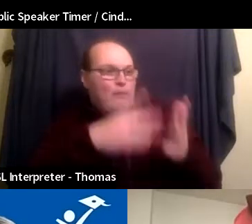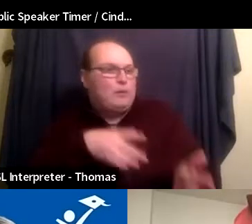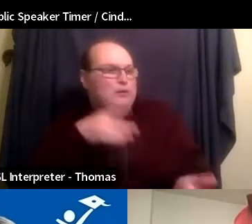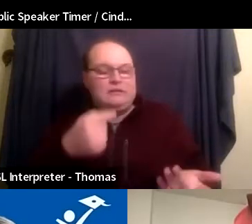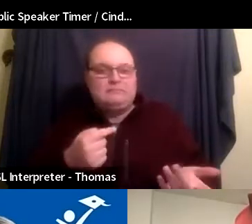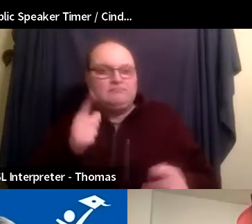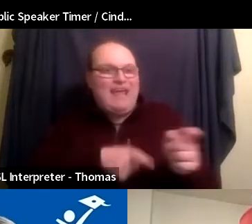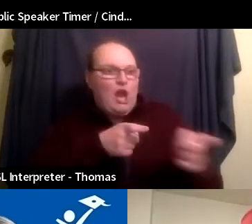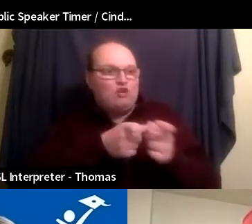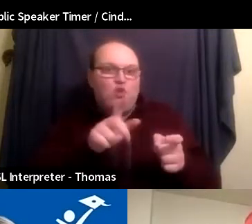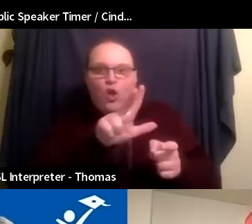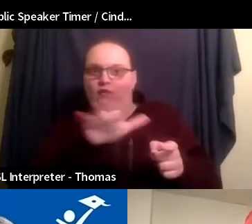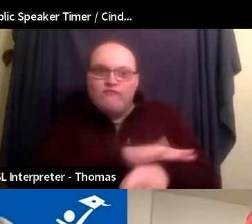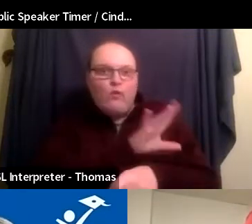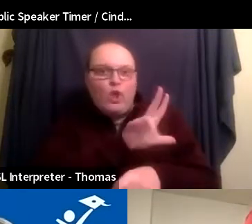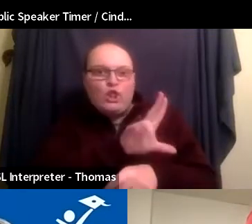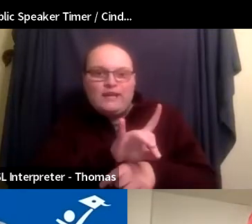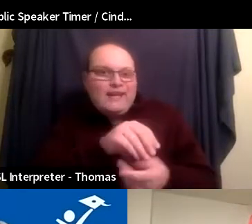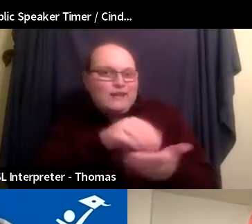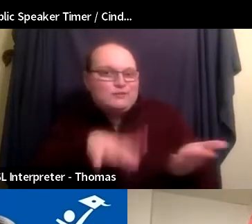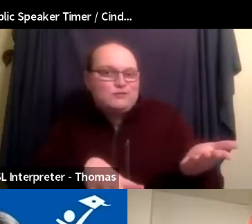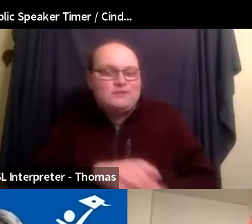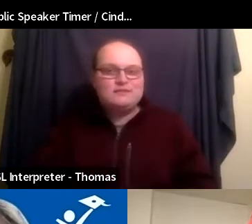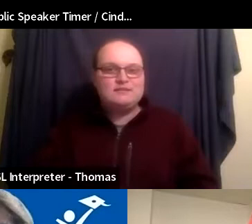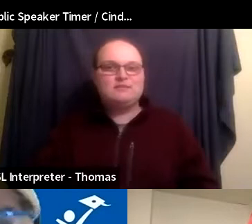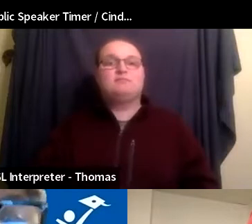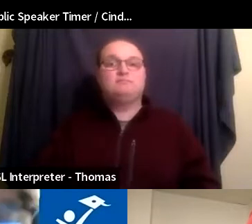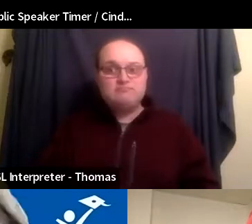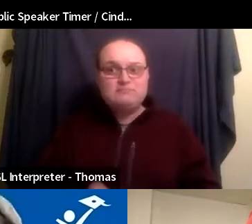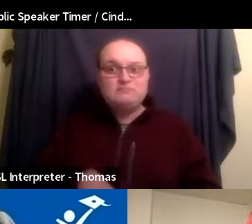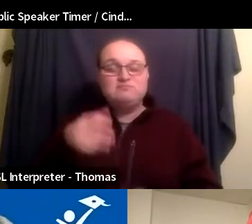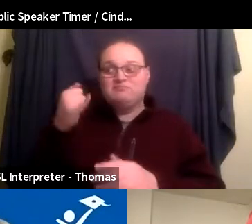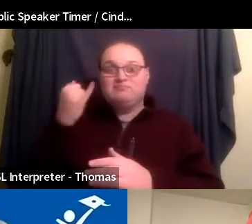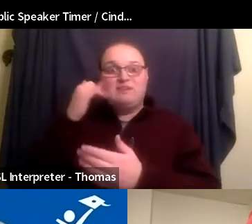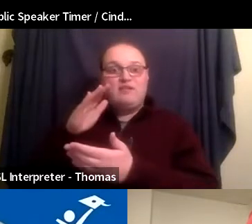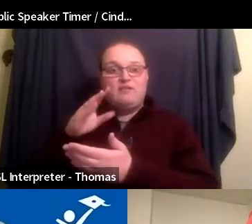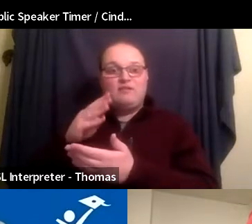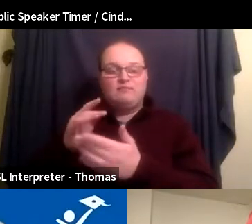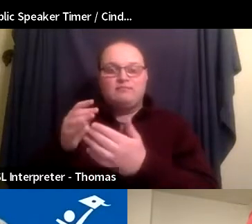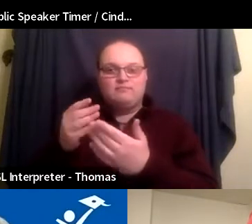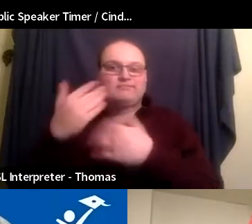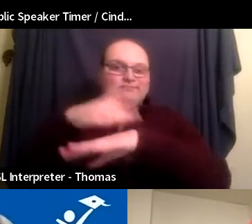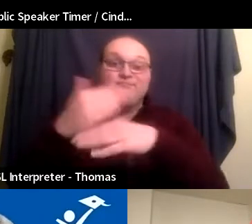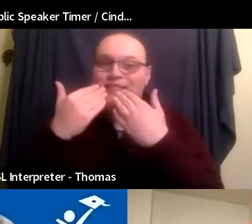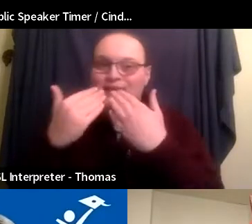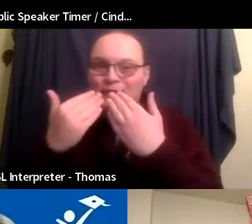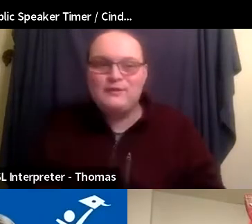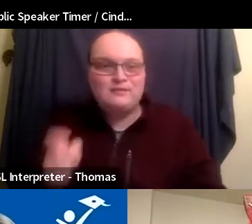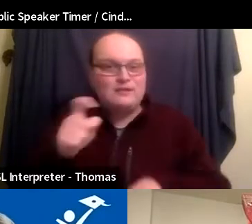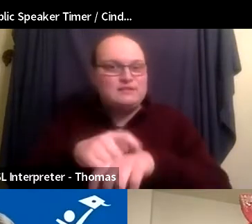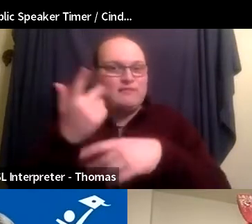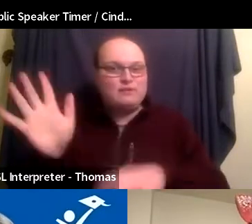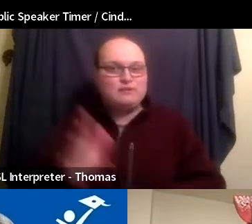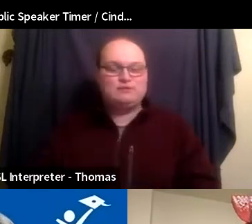can't control all. That's exactly what these kids will face if we consolidate Pointer Ridge and put them on your time is